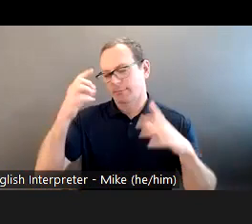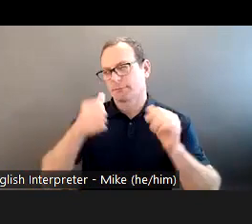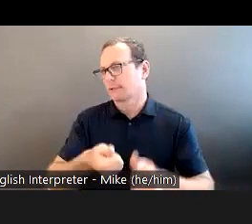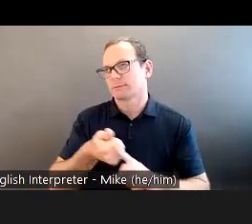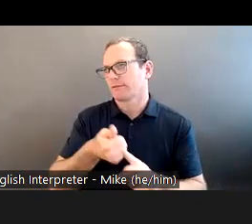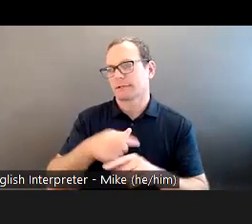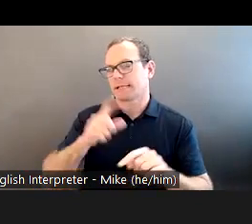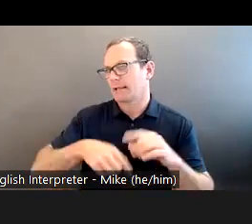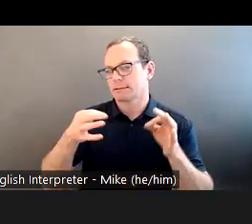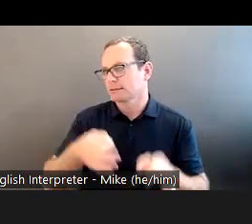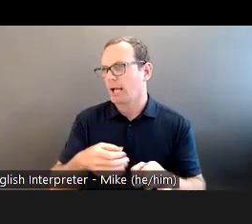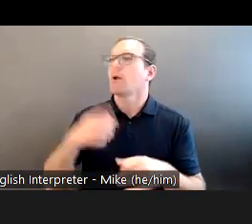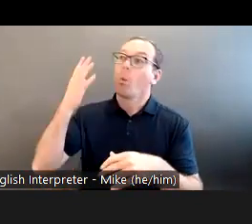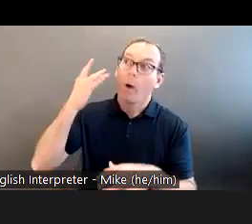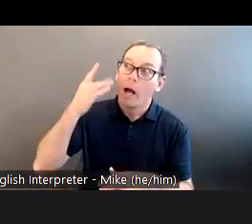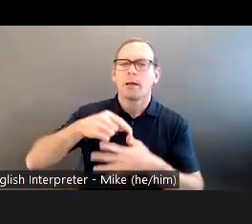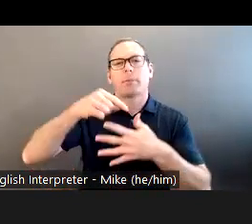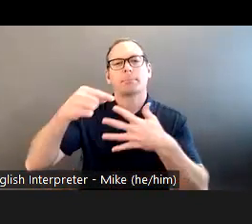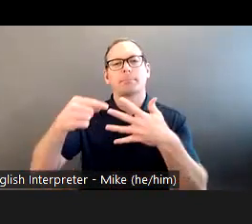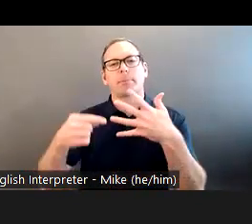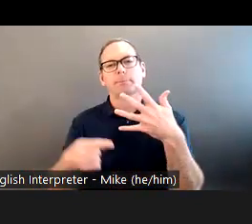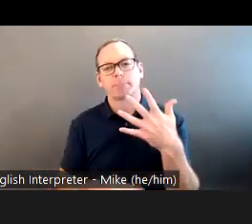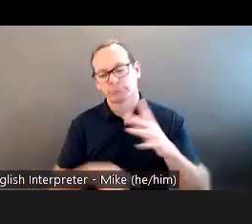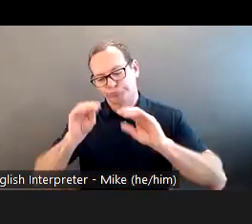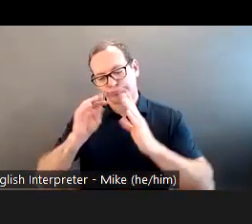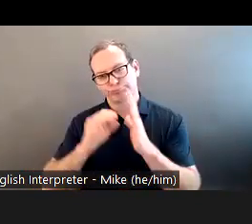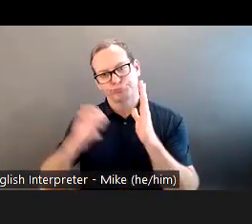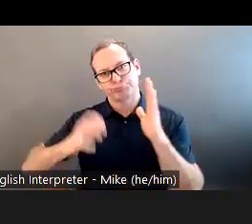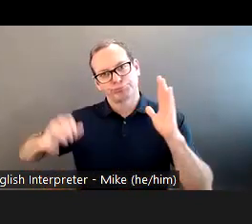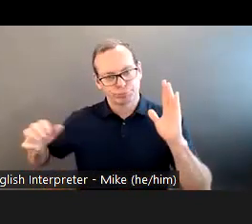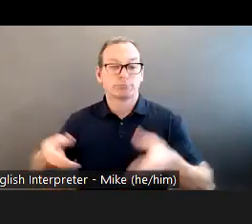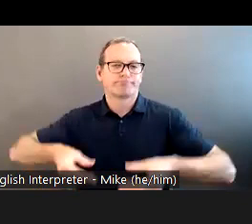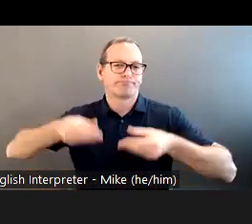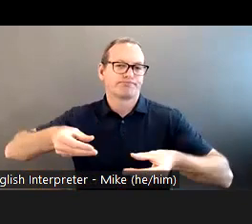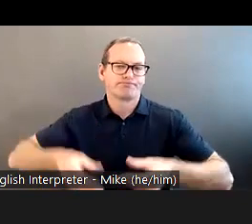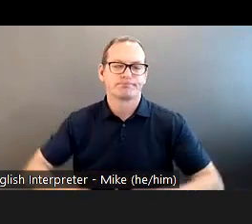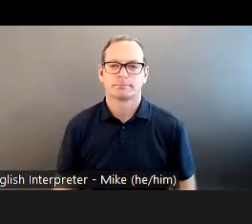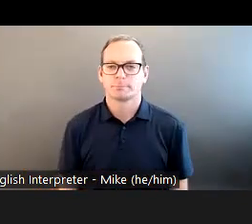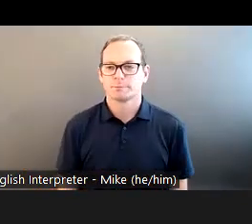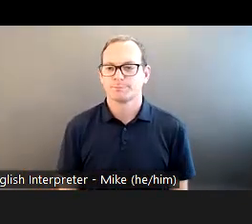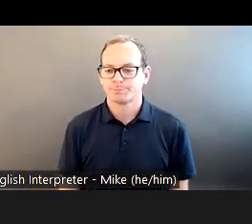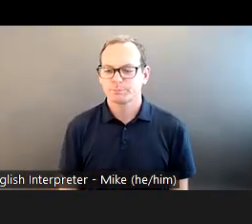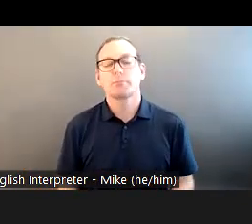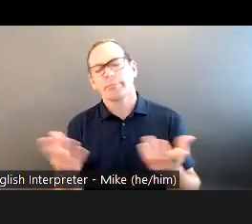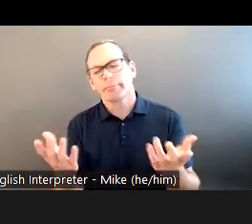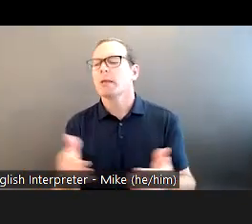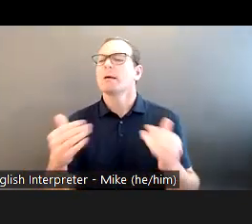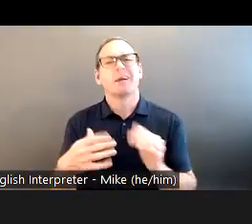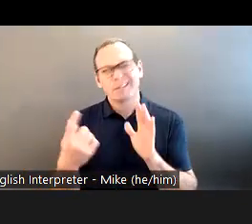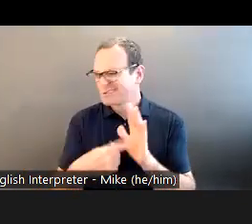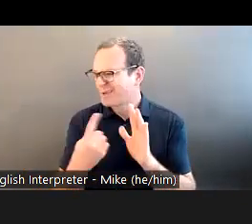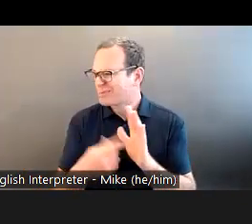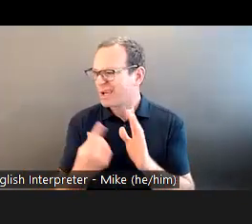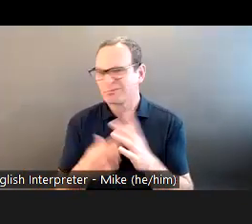So very often we get people who call to say, you know what, mom or dad just won't agree to this. They won't cooperate. They